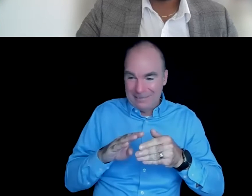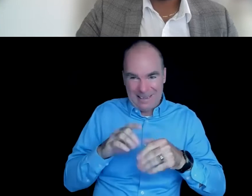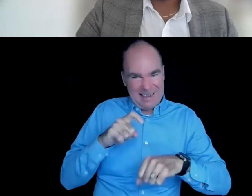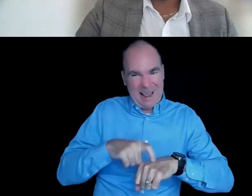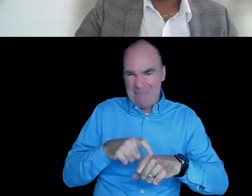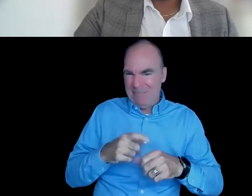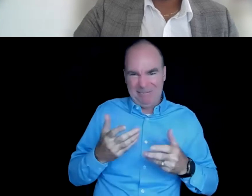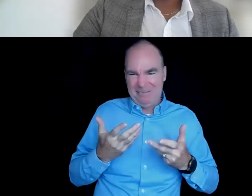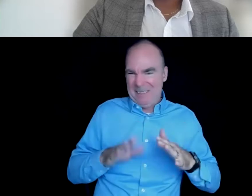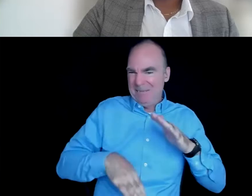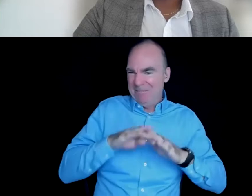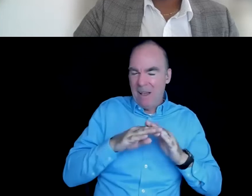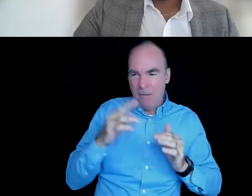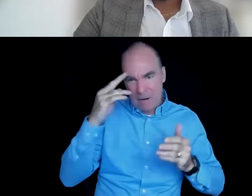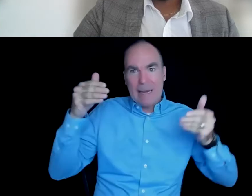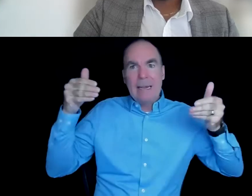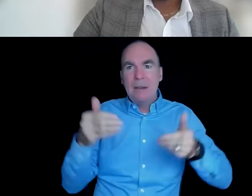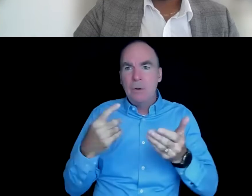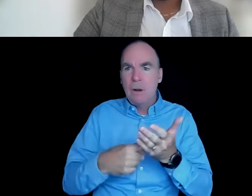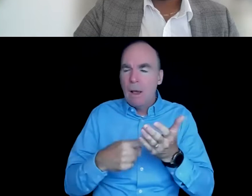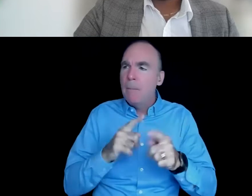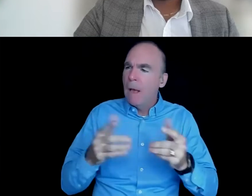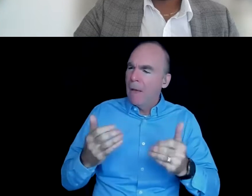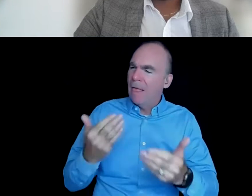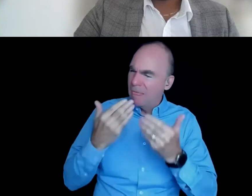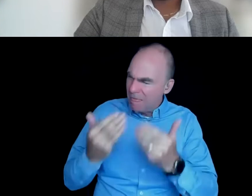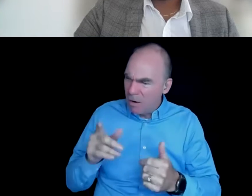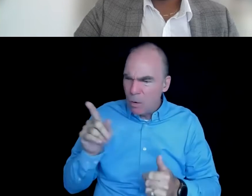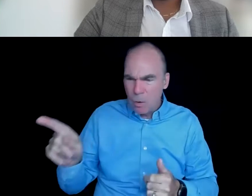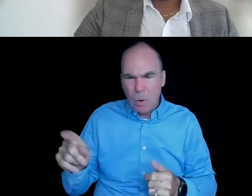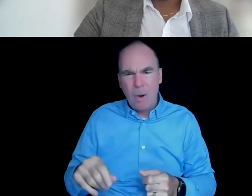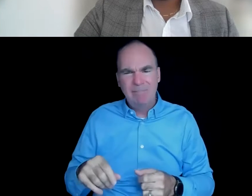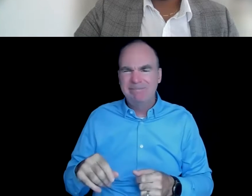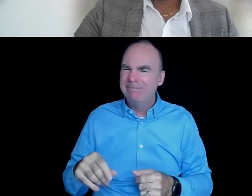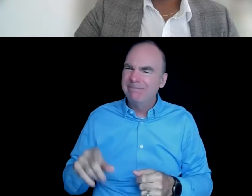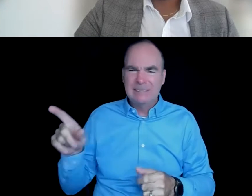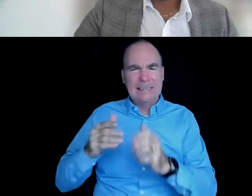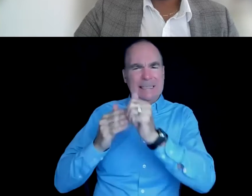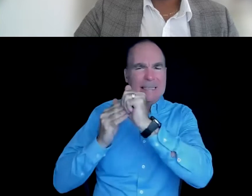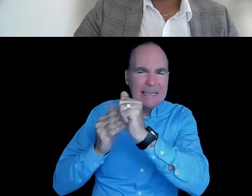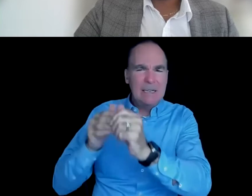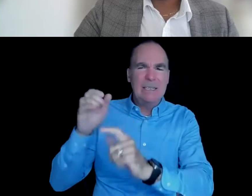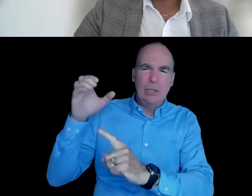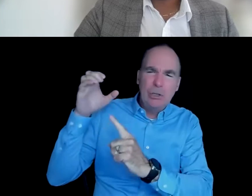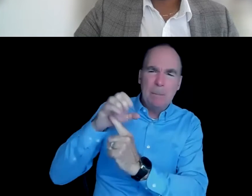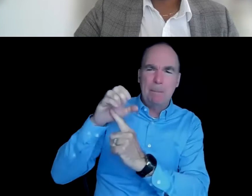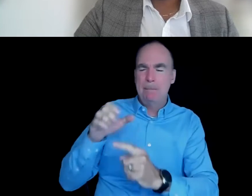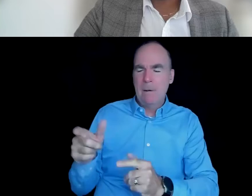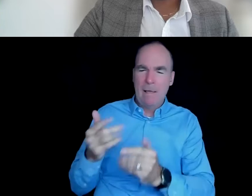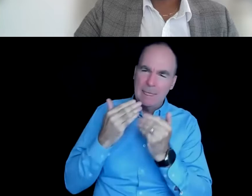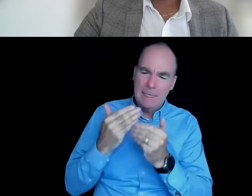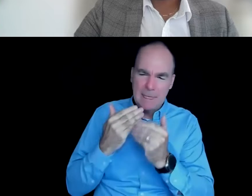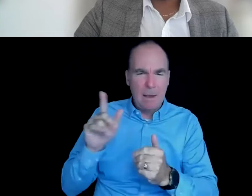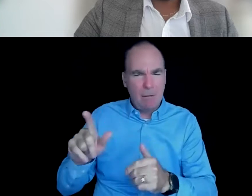these issues. Let me just say, I want to thank you for the work you've done as a champion. And, it's just so